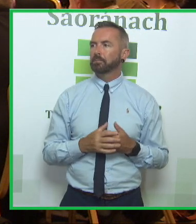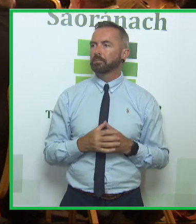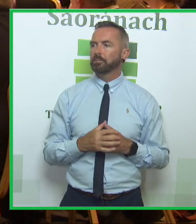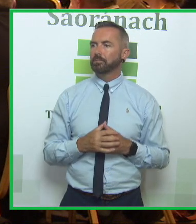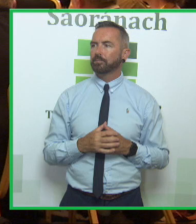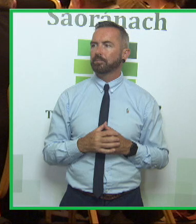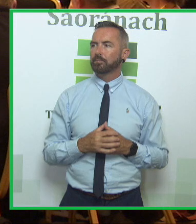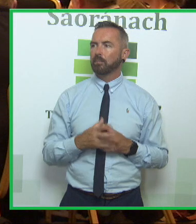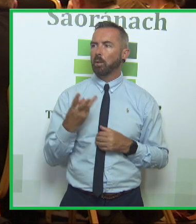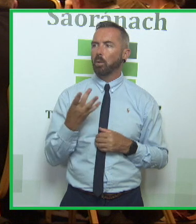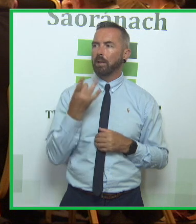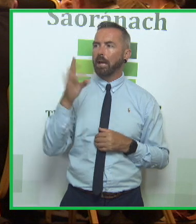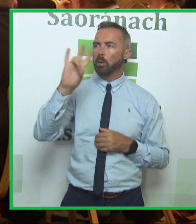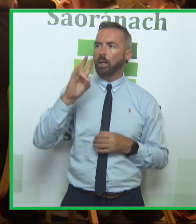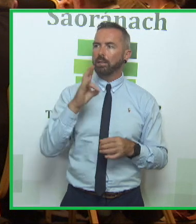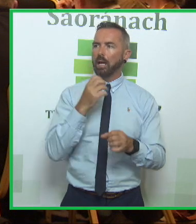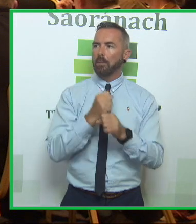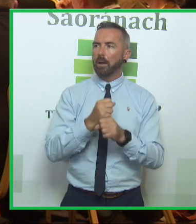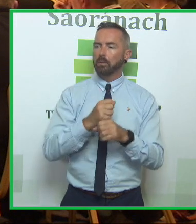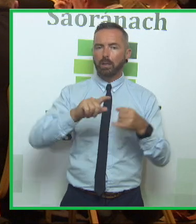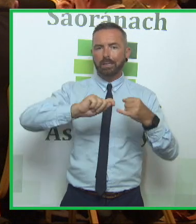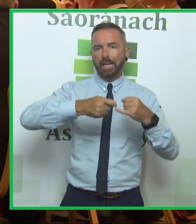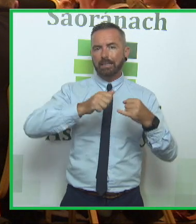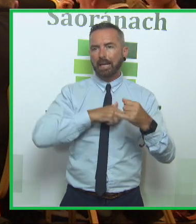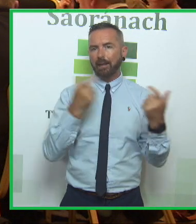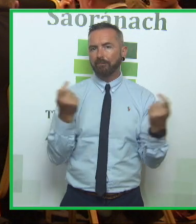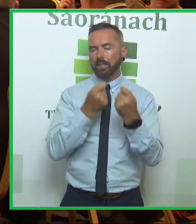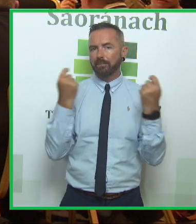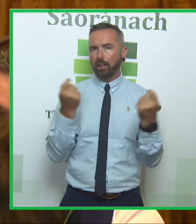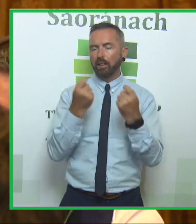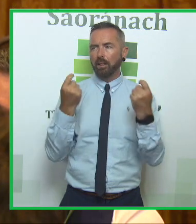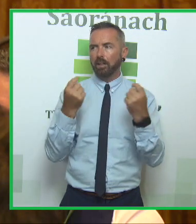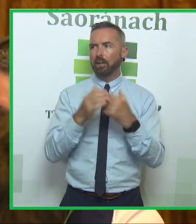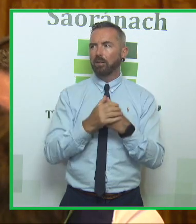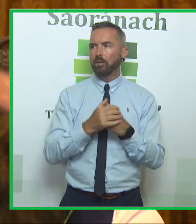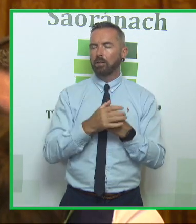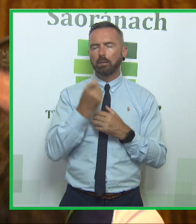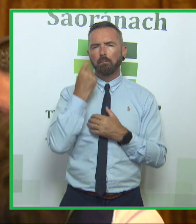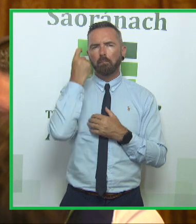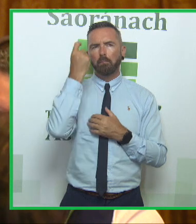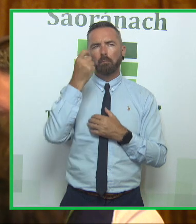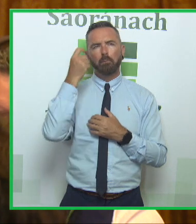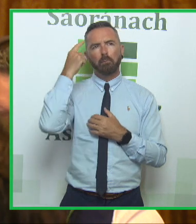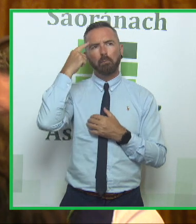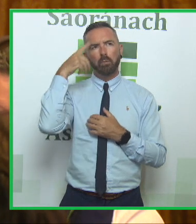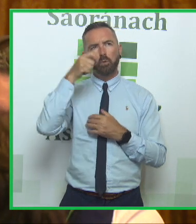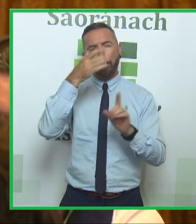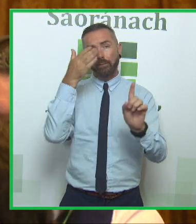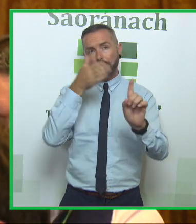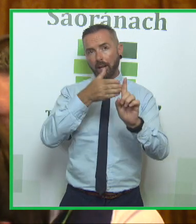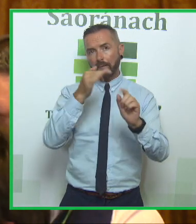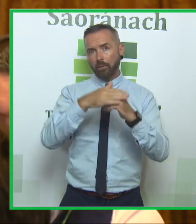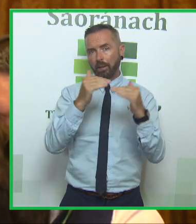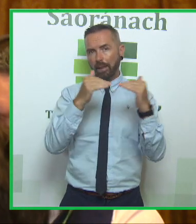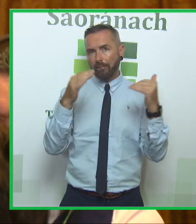Yeah, we'd like to ask a question in relation to the drug testing at the festivals. We're just wondering, did you have a target for levels